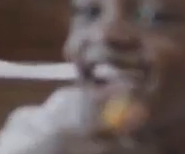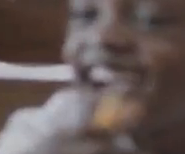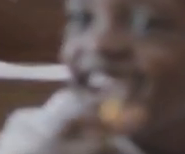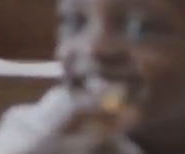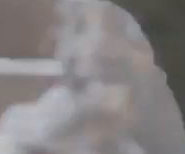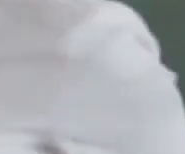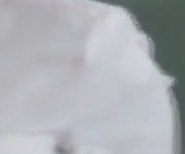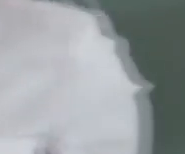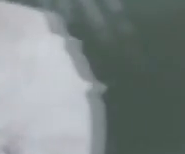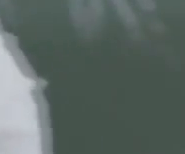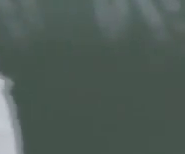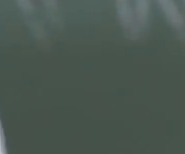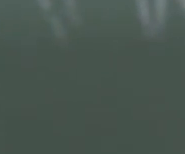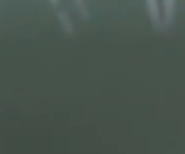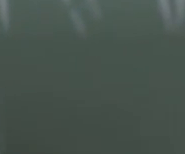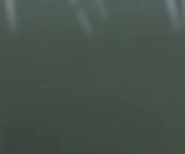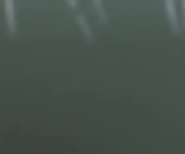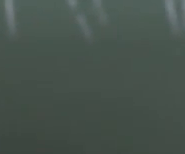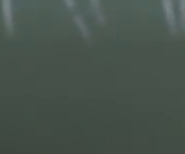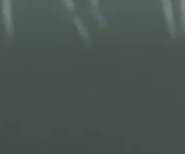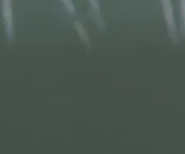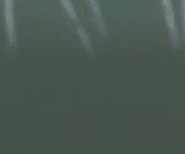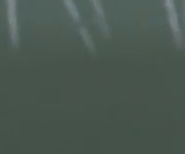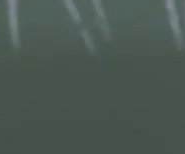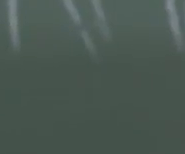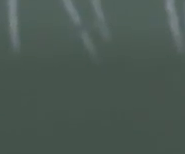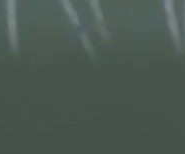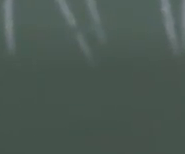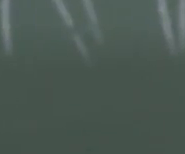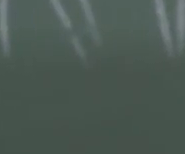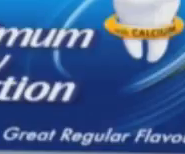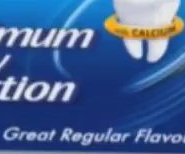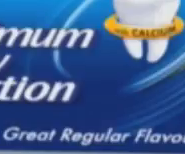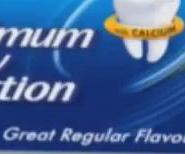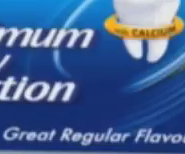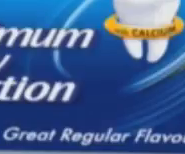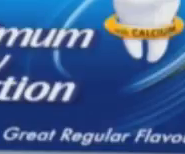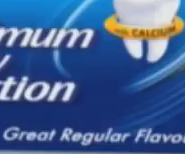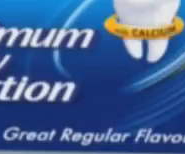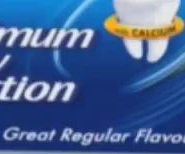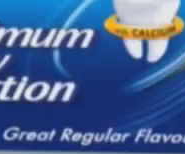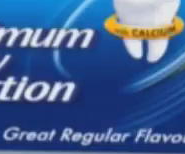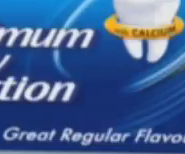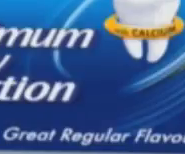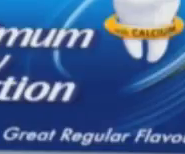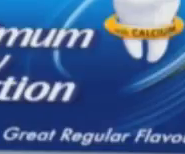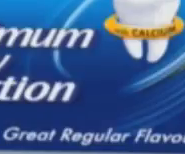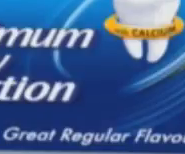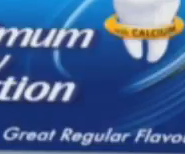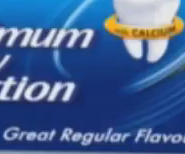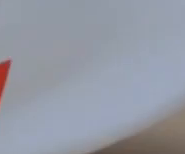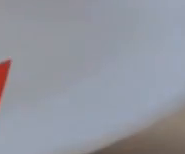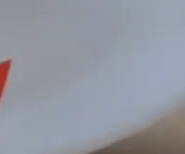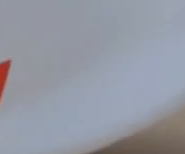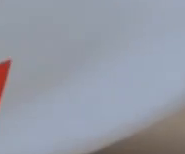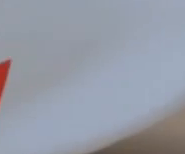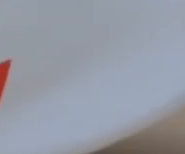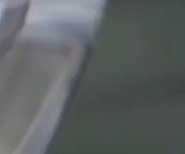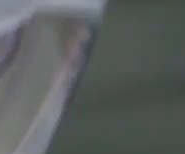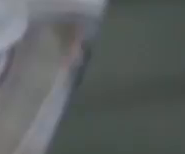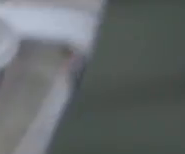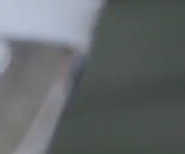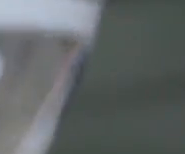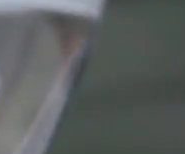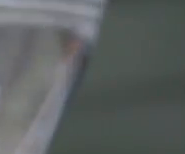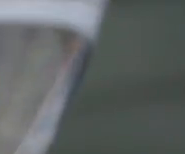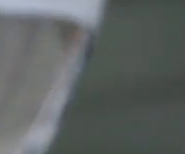big. No, it might be a hole in her tooth called a cavity. That's why I brush twice a day using Colgate. Imagine this is